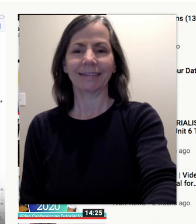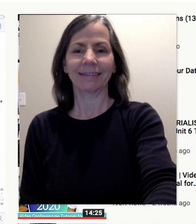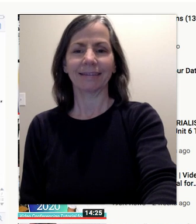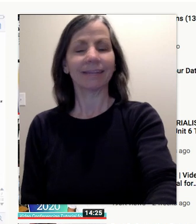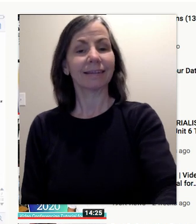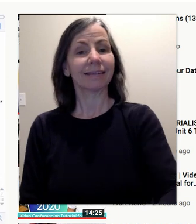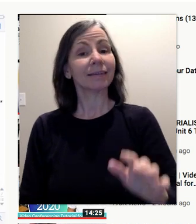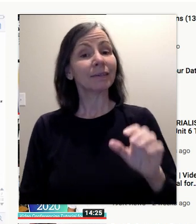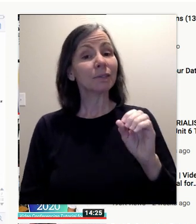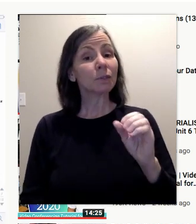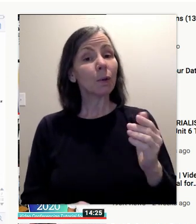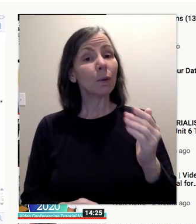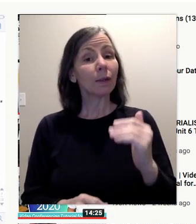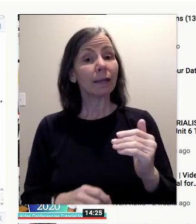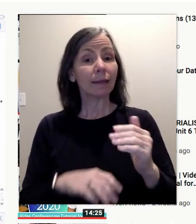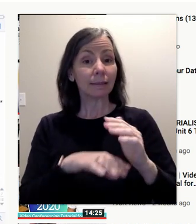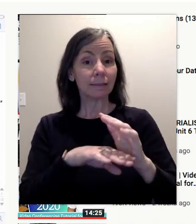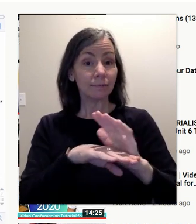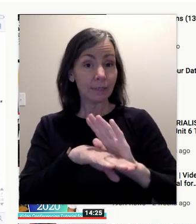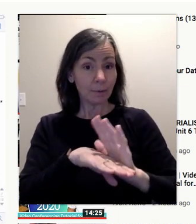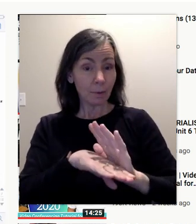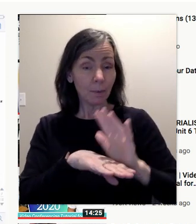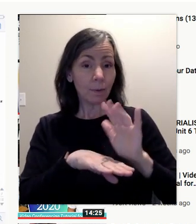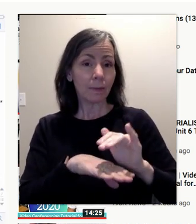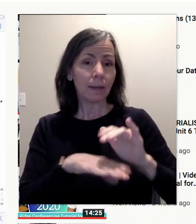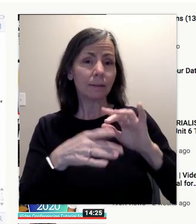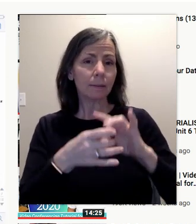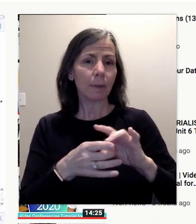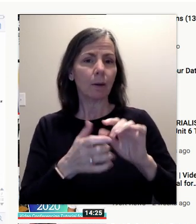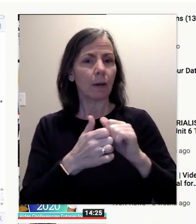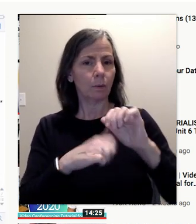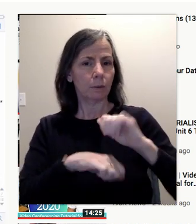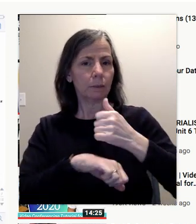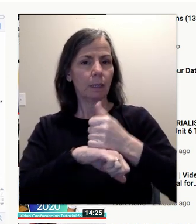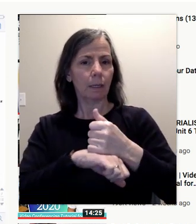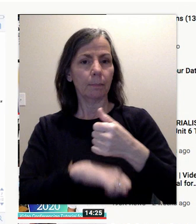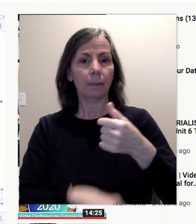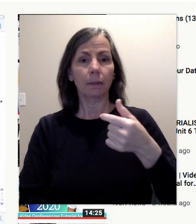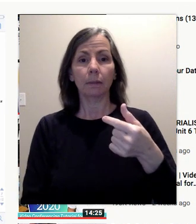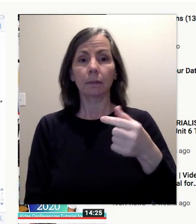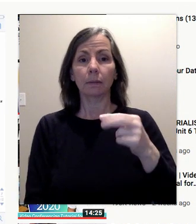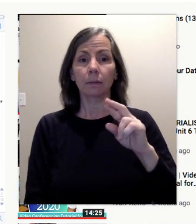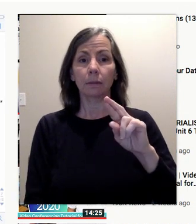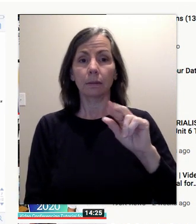Video is on how to create a graph using our table.